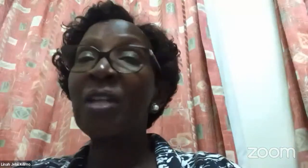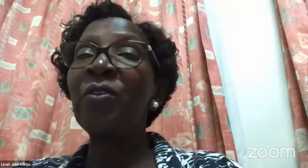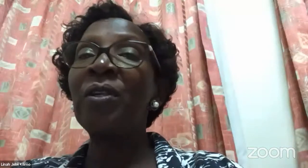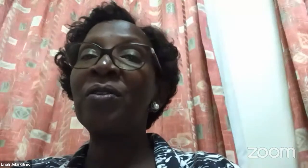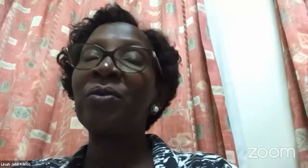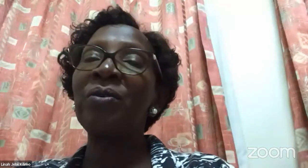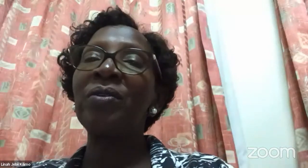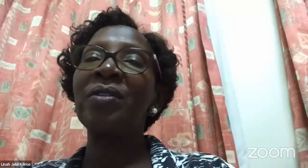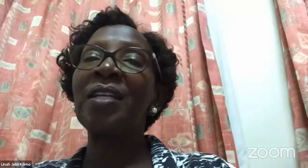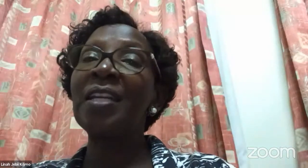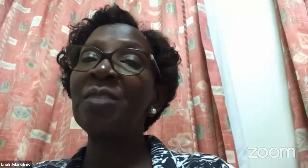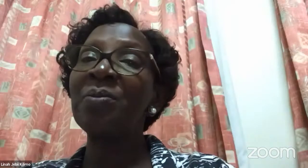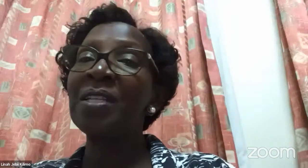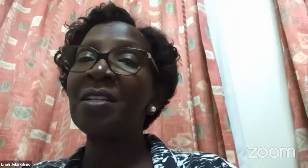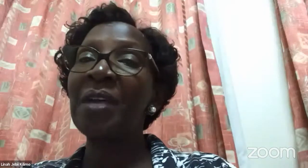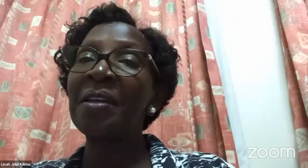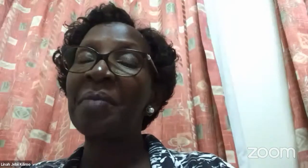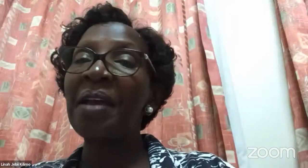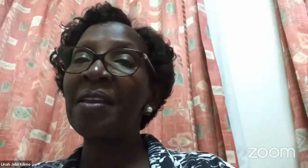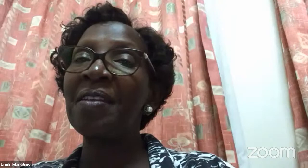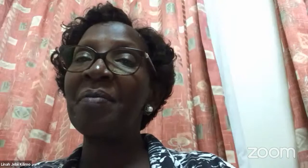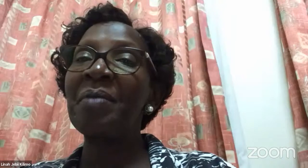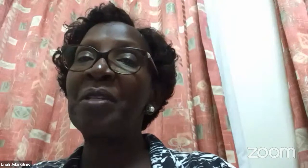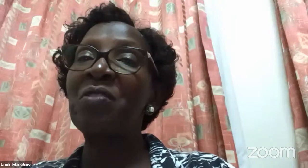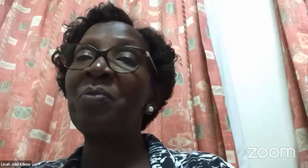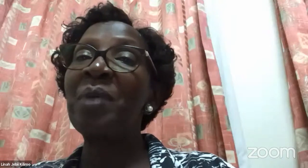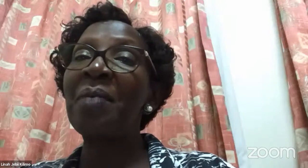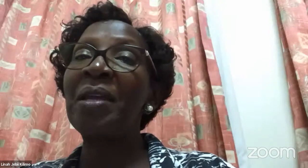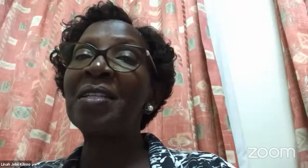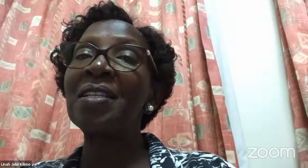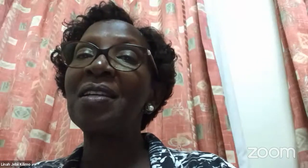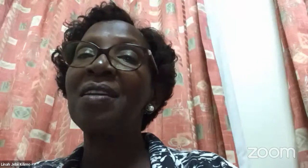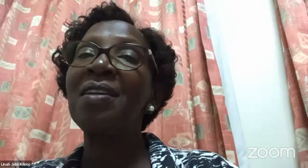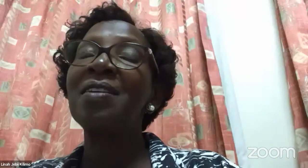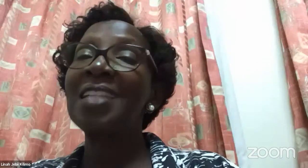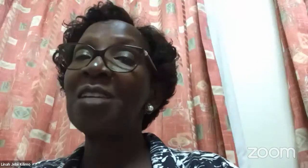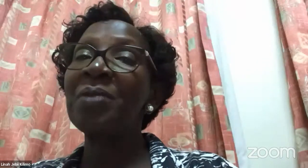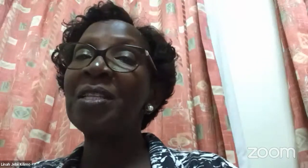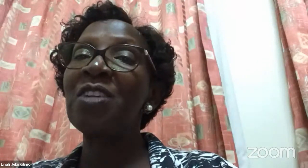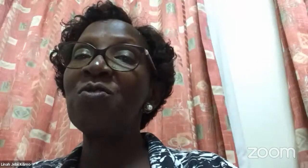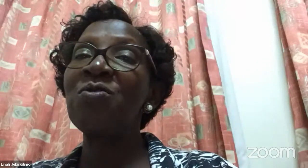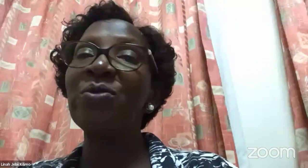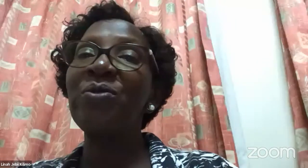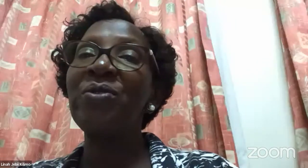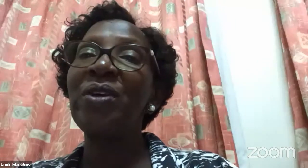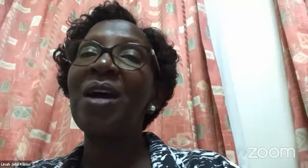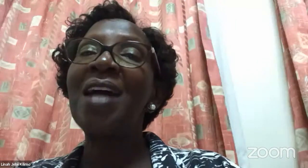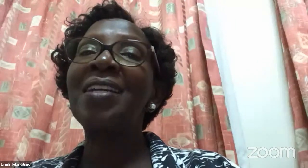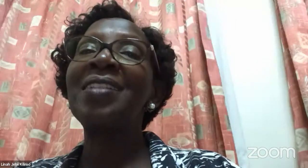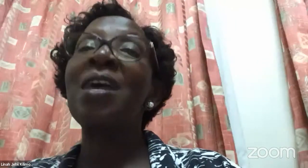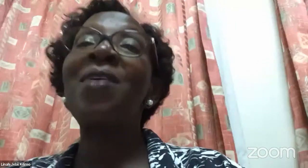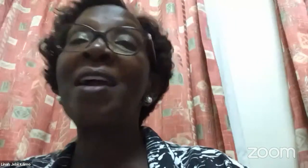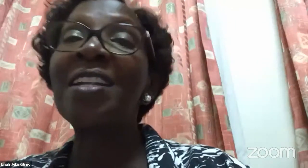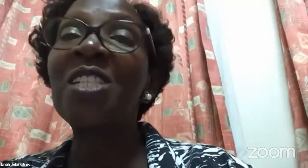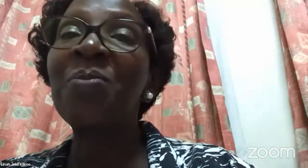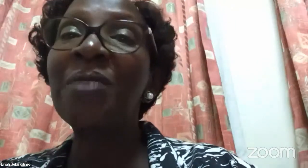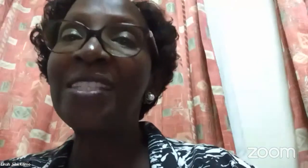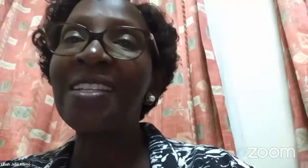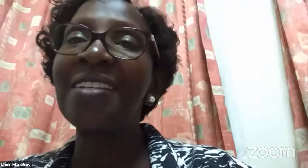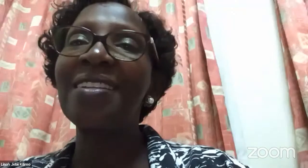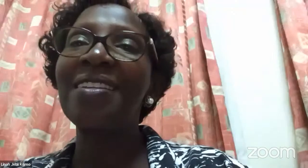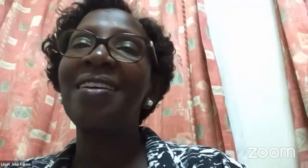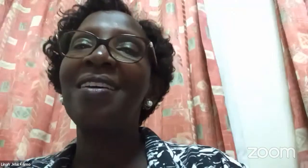I'm grateful to the late President Mwai Kibaki, the members of parliament, retired President Uhuru, and our